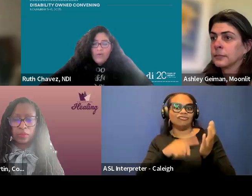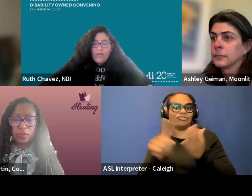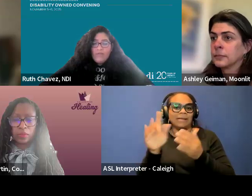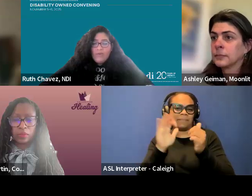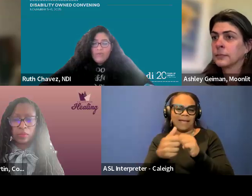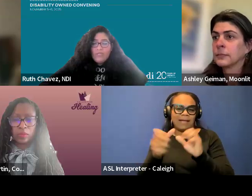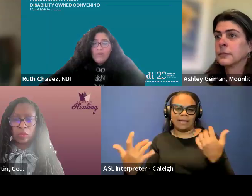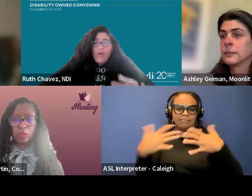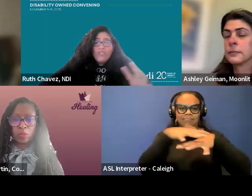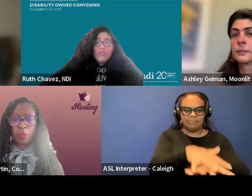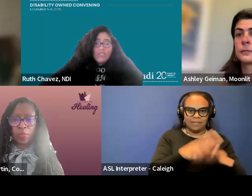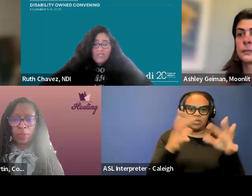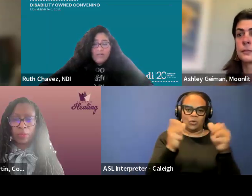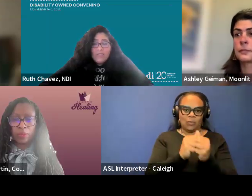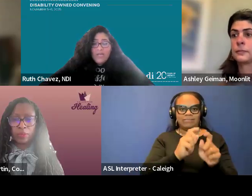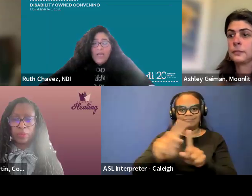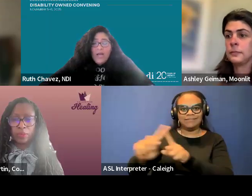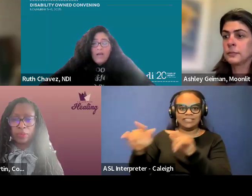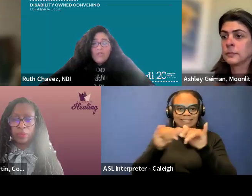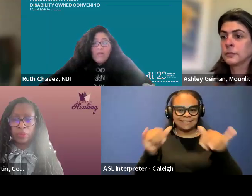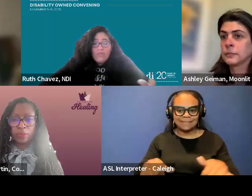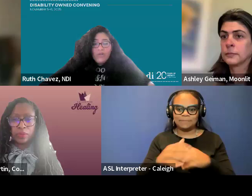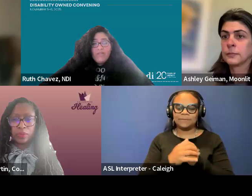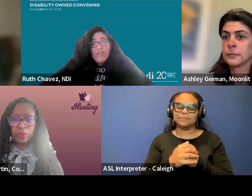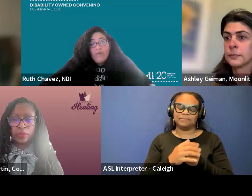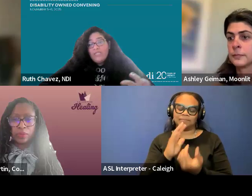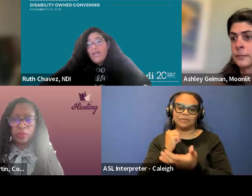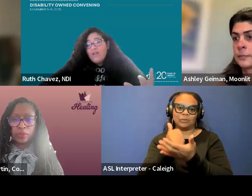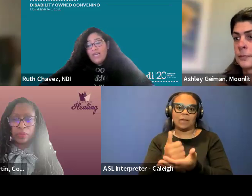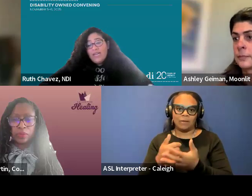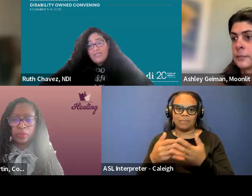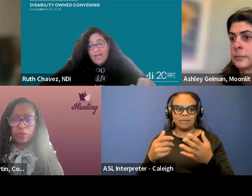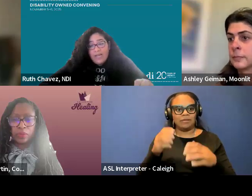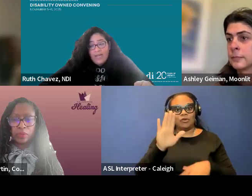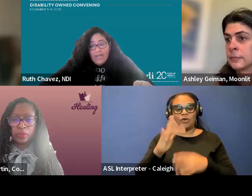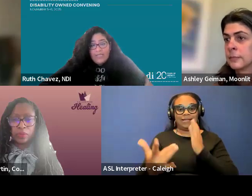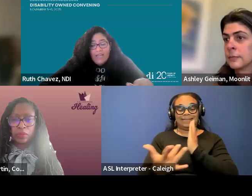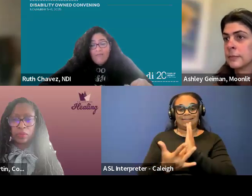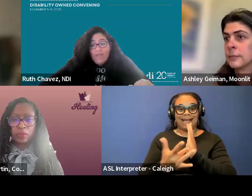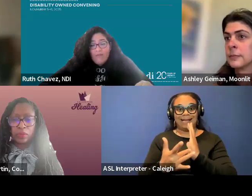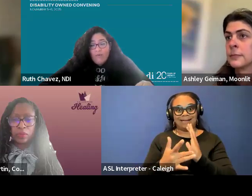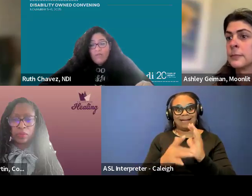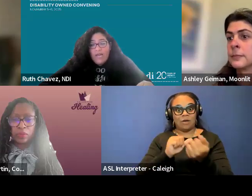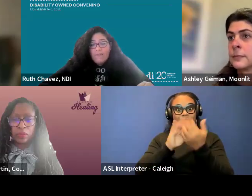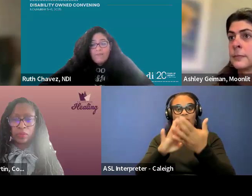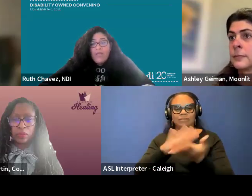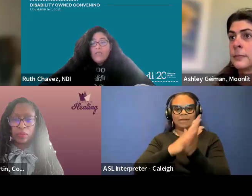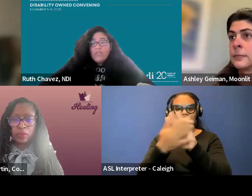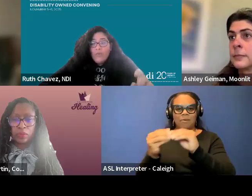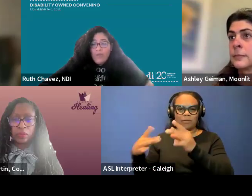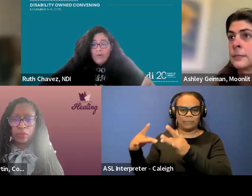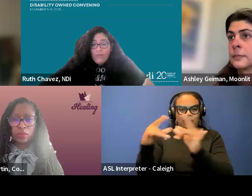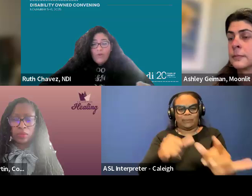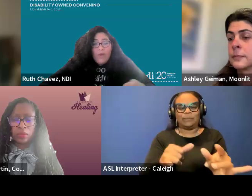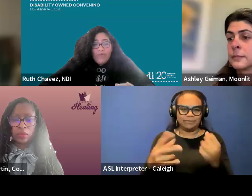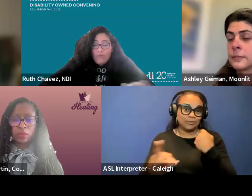can integrate those across your systems to help streamline your entire tech stack and save you even more time.